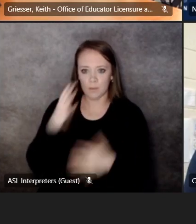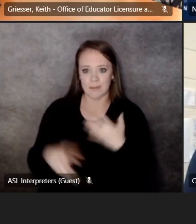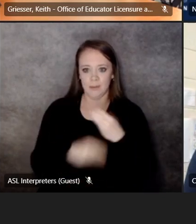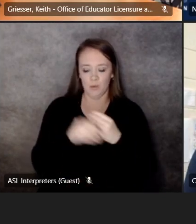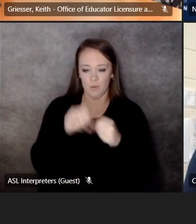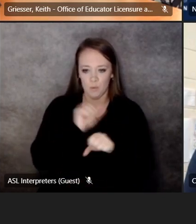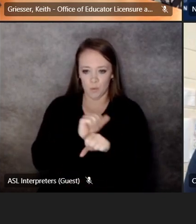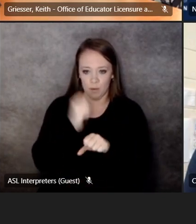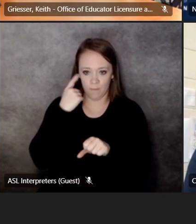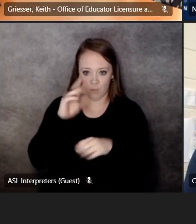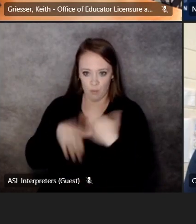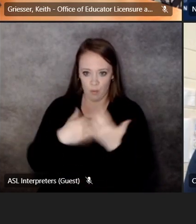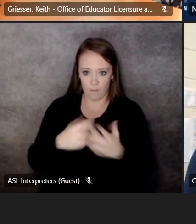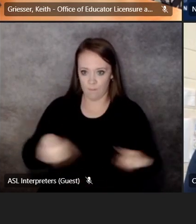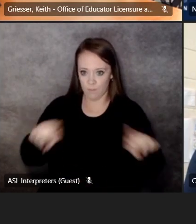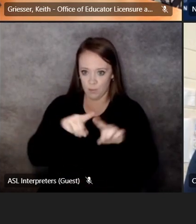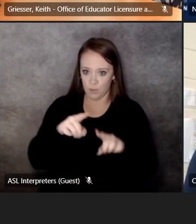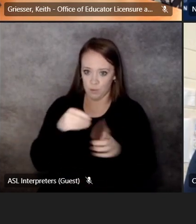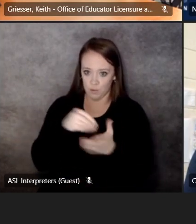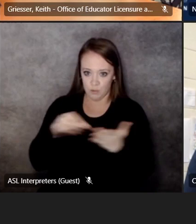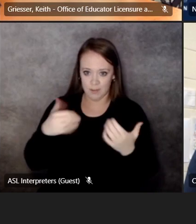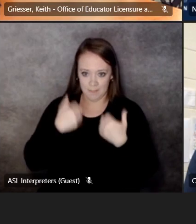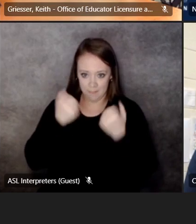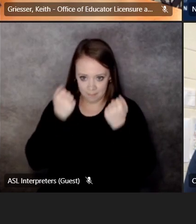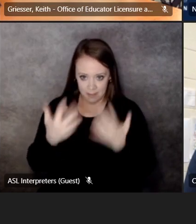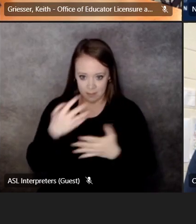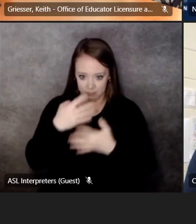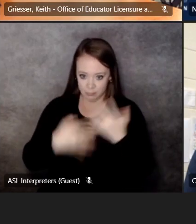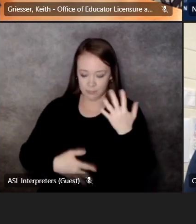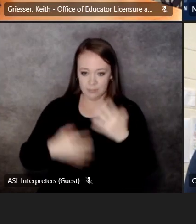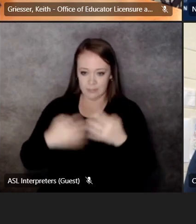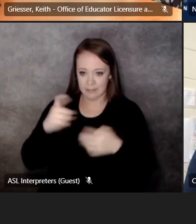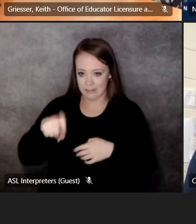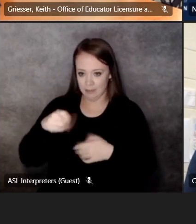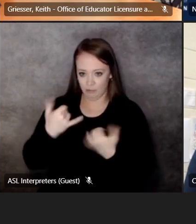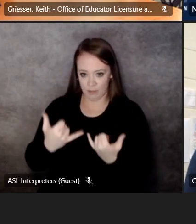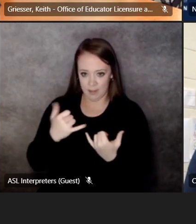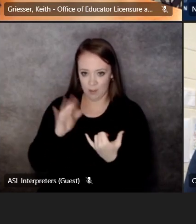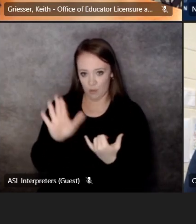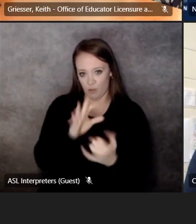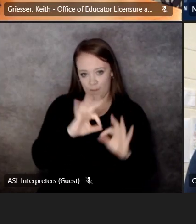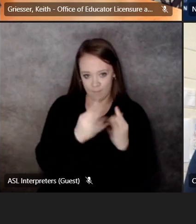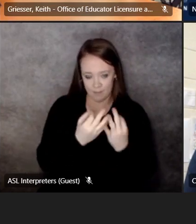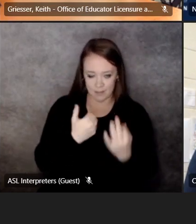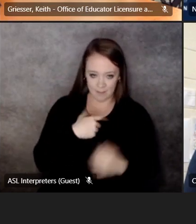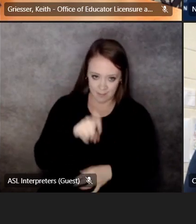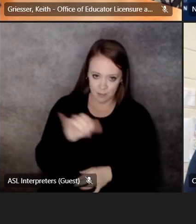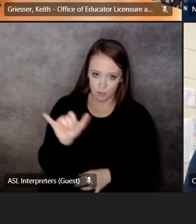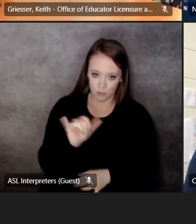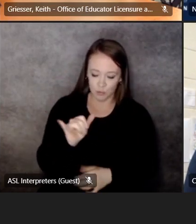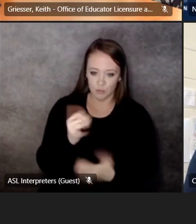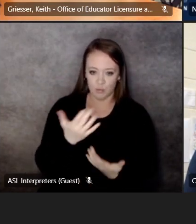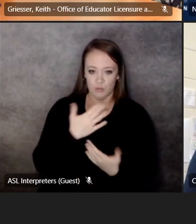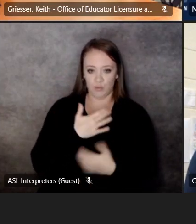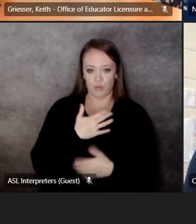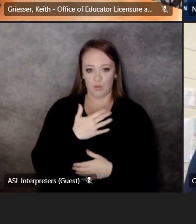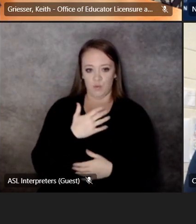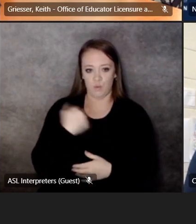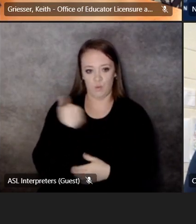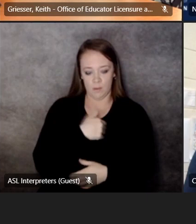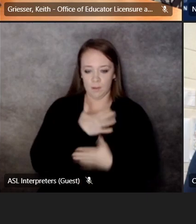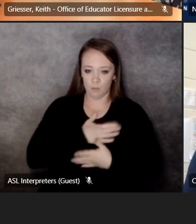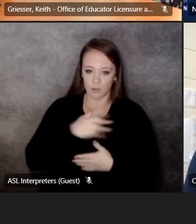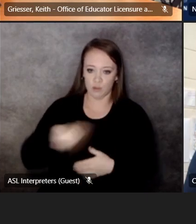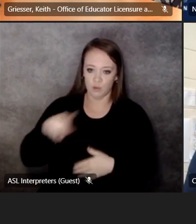lot of needs right now, and I know you and your families have a lot of needs as well. So just please know that you are appreciated, valued,